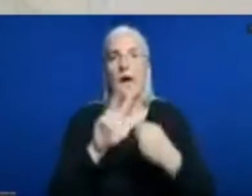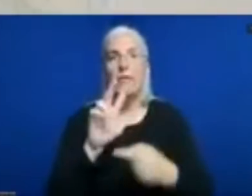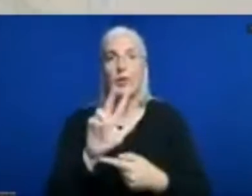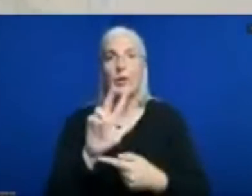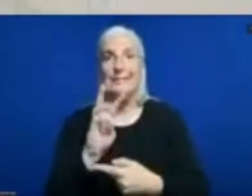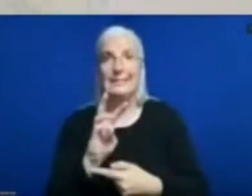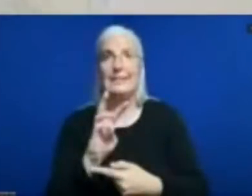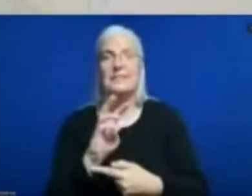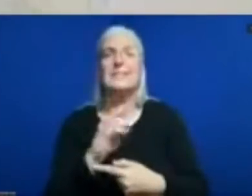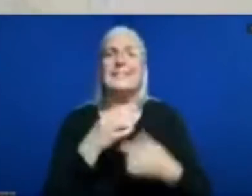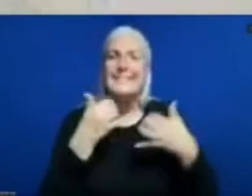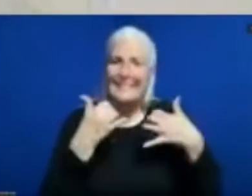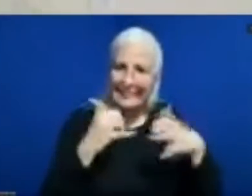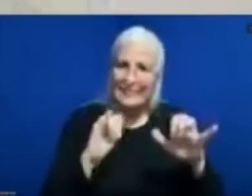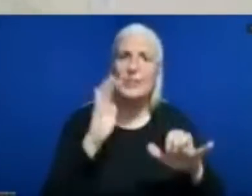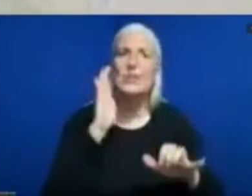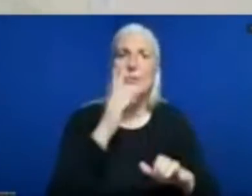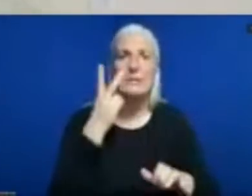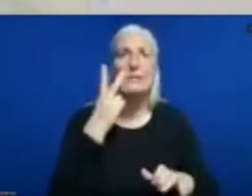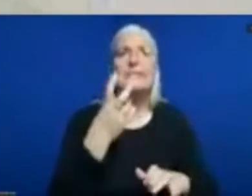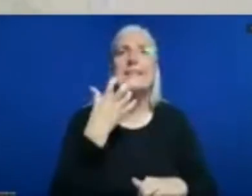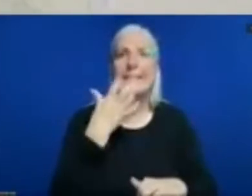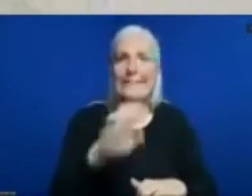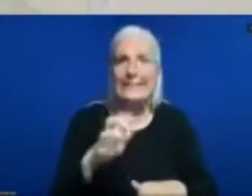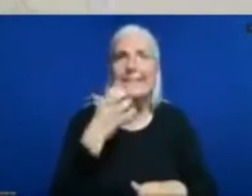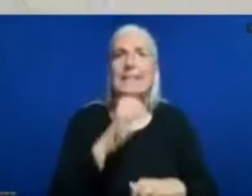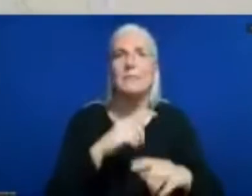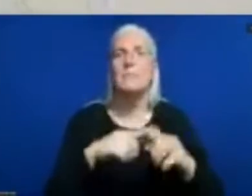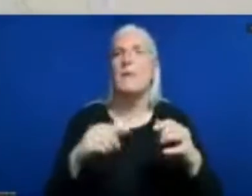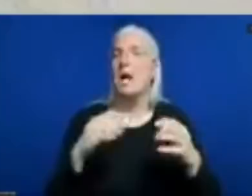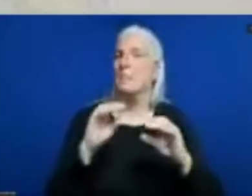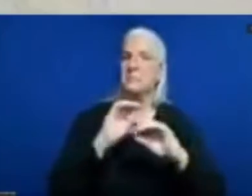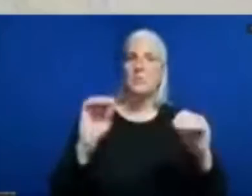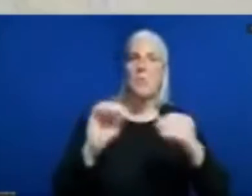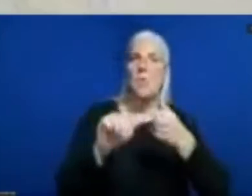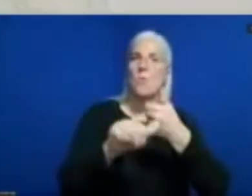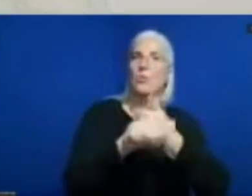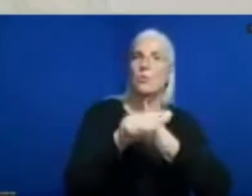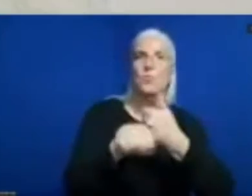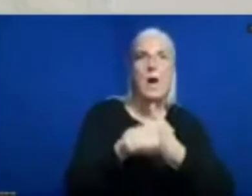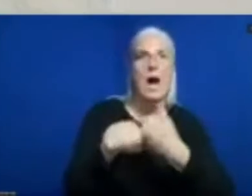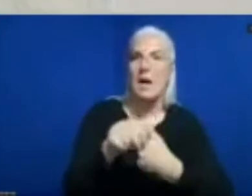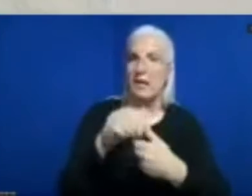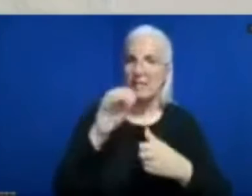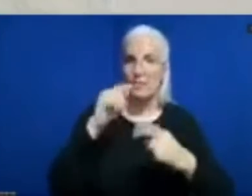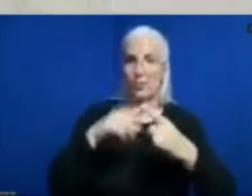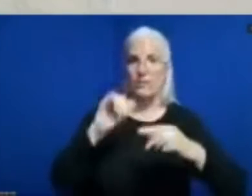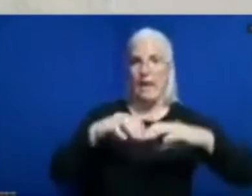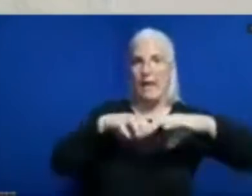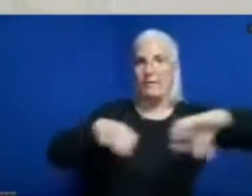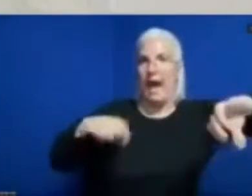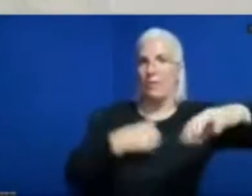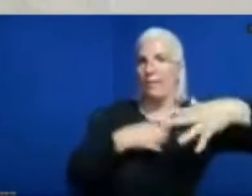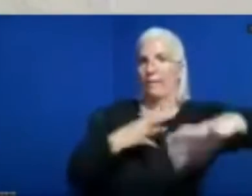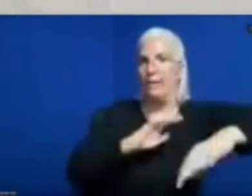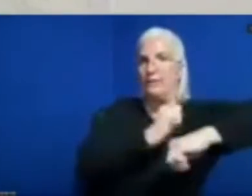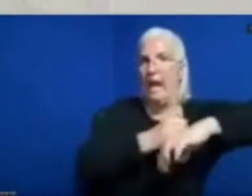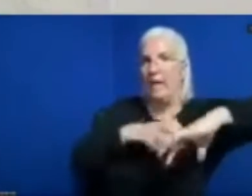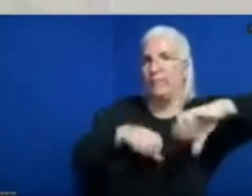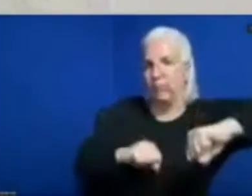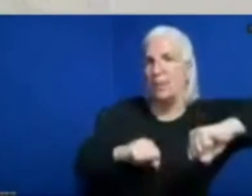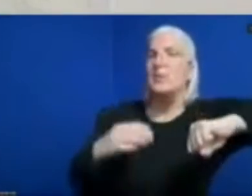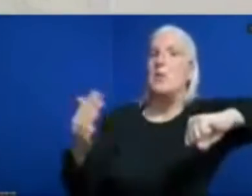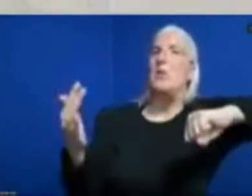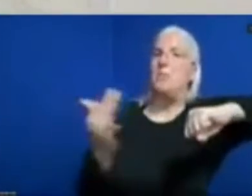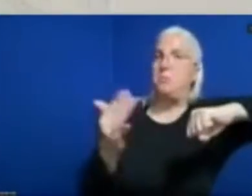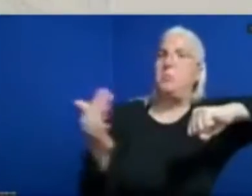no threats to the control line at this point, and the crews continue to keep working those hot spots. Moving north of 36 up